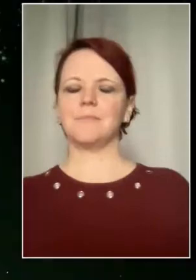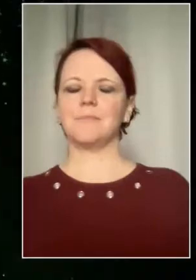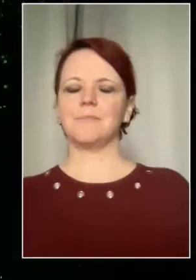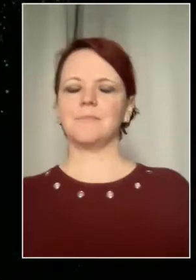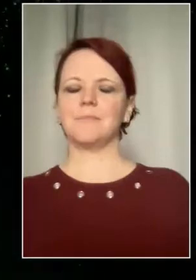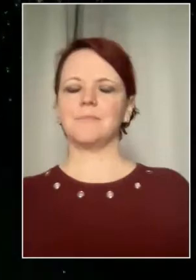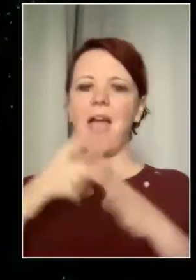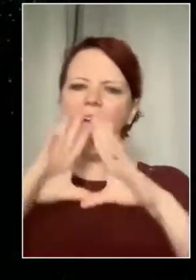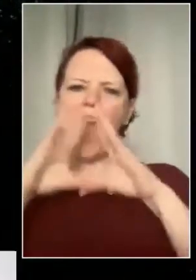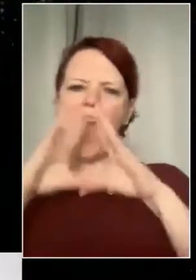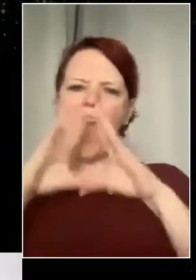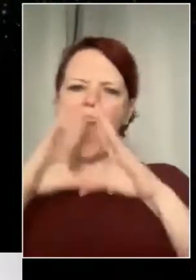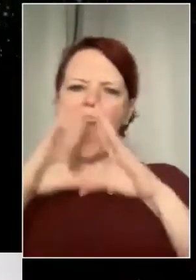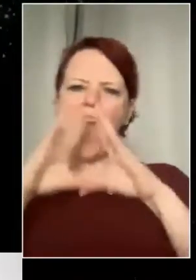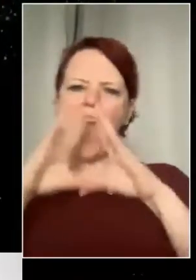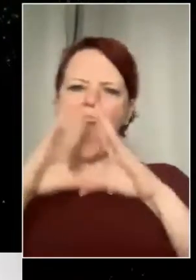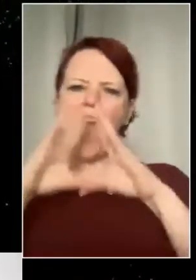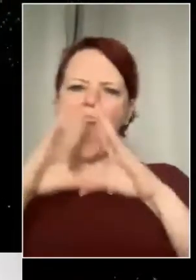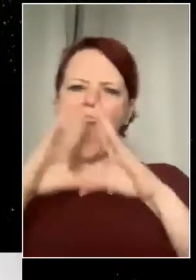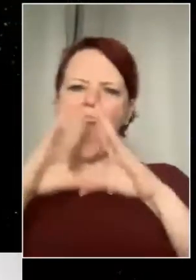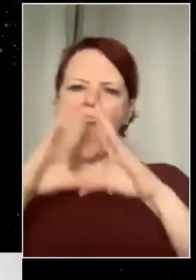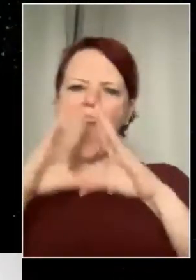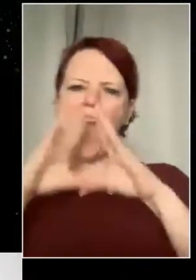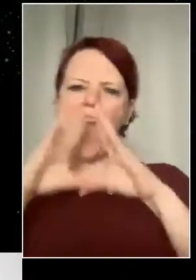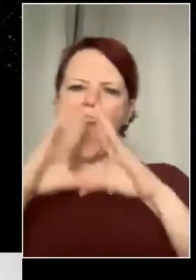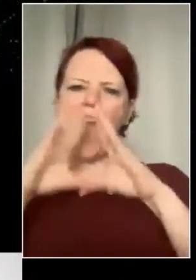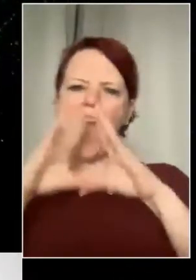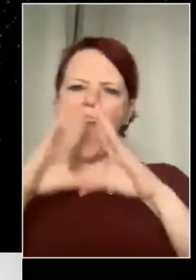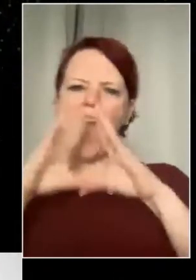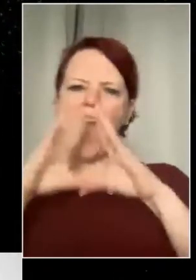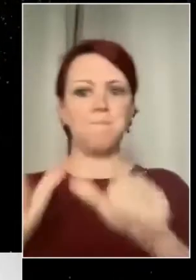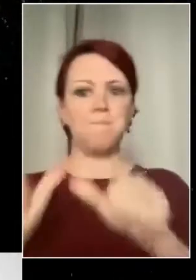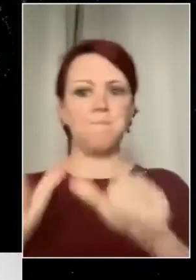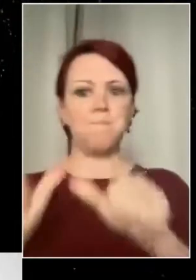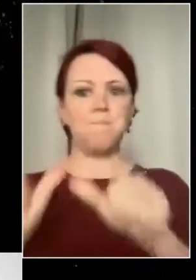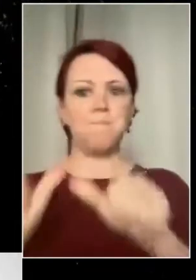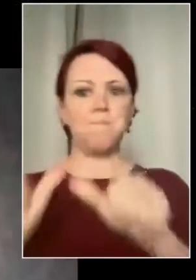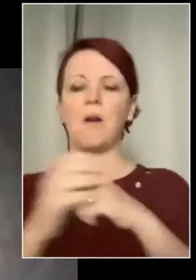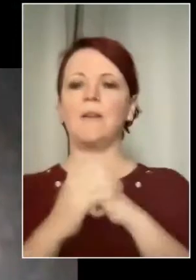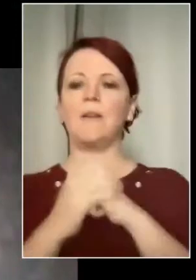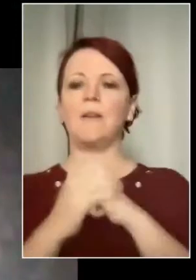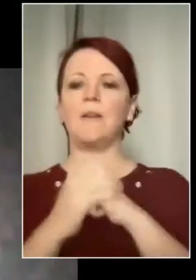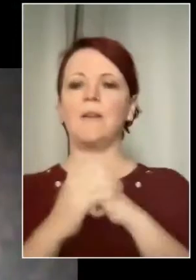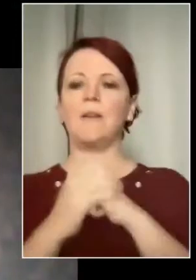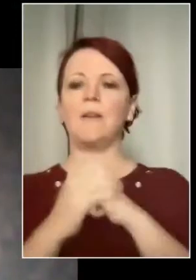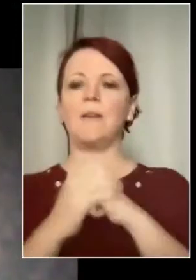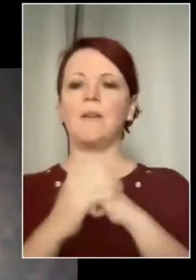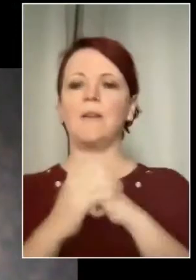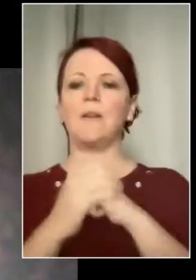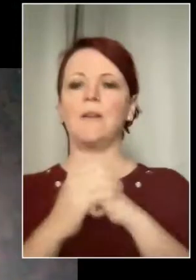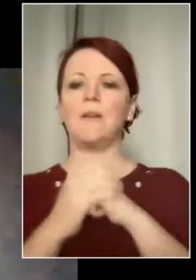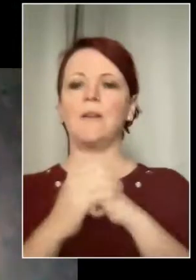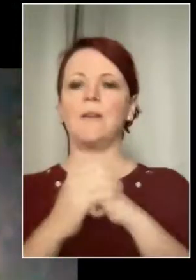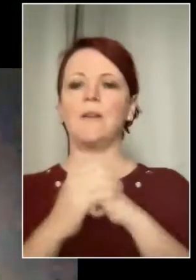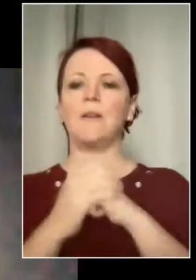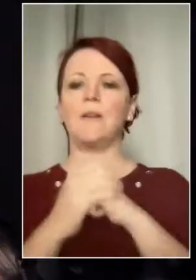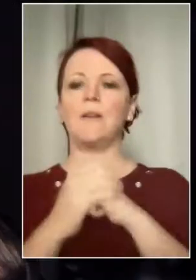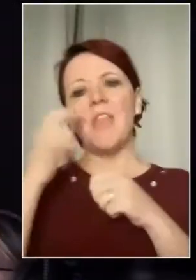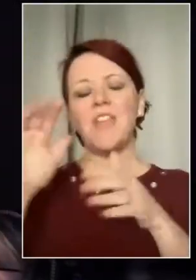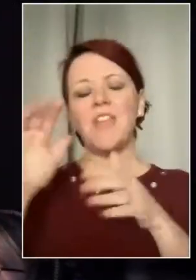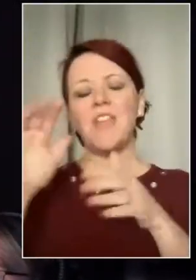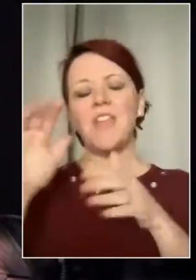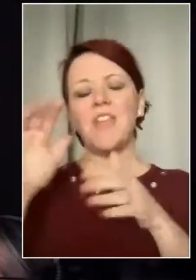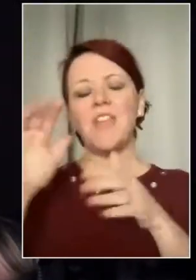done. And so I think this kind of reflects really well the progress that I've made on my